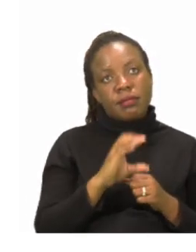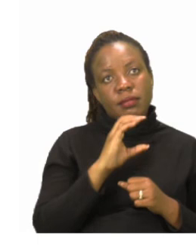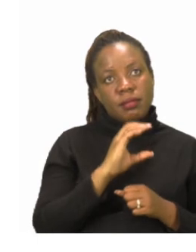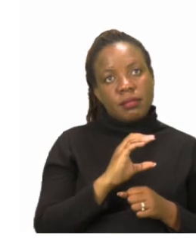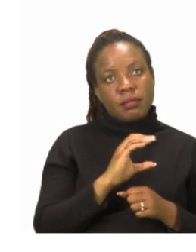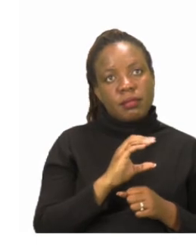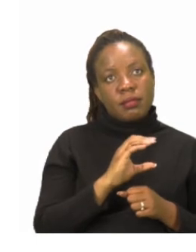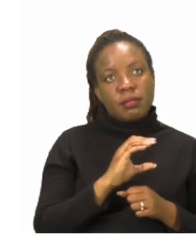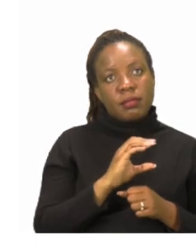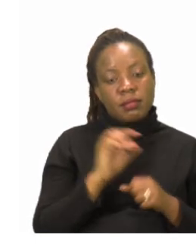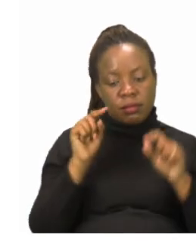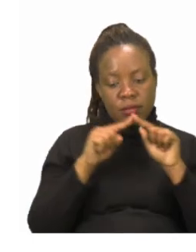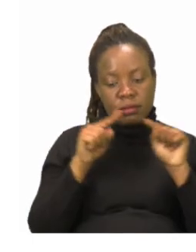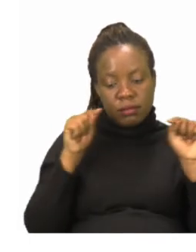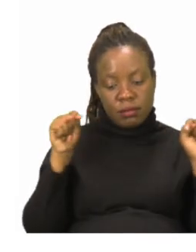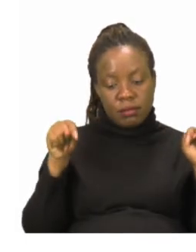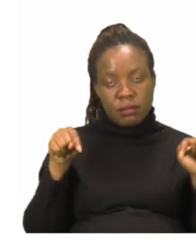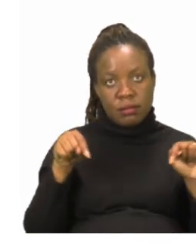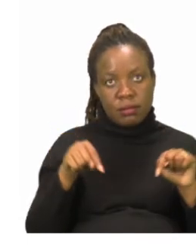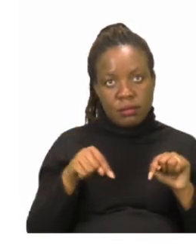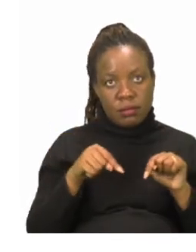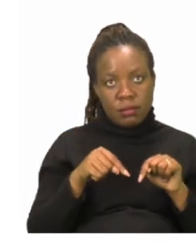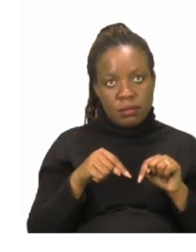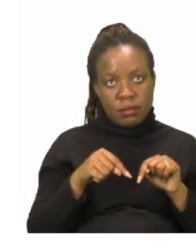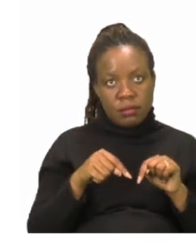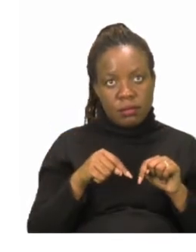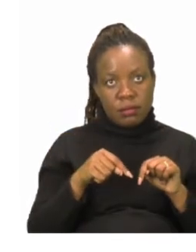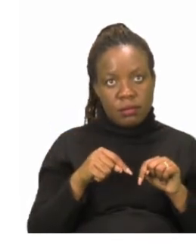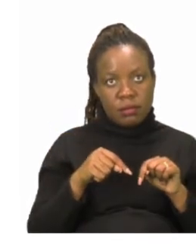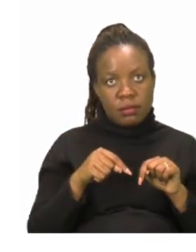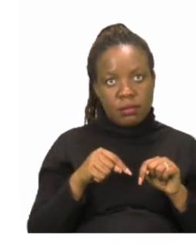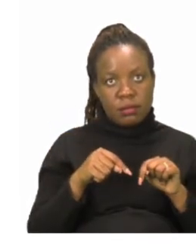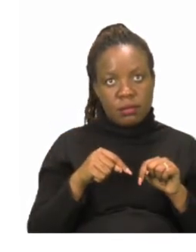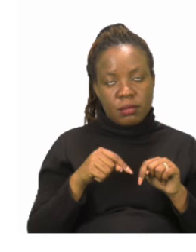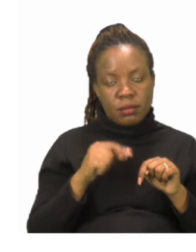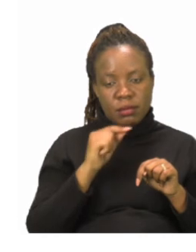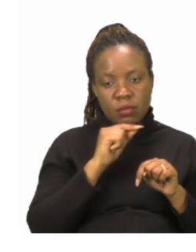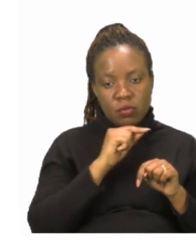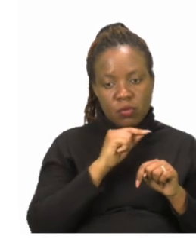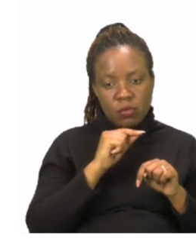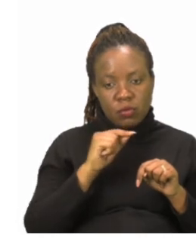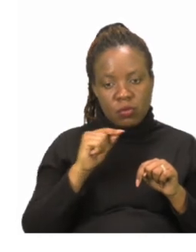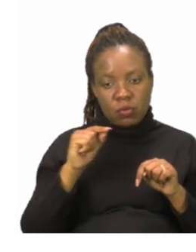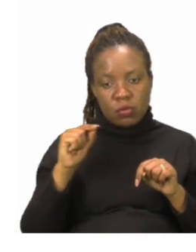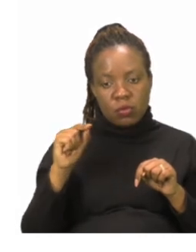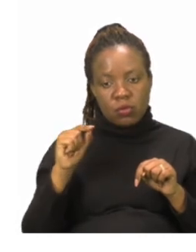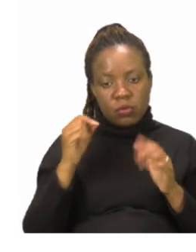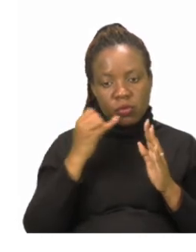it says in the box below, draw a line that is 10 centimeters